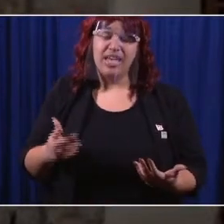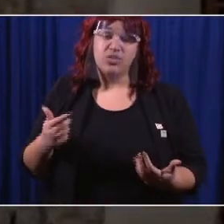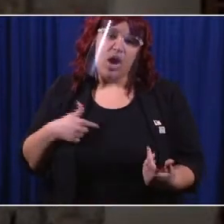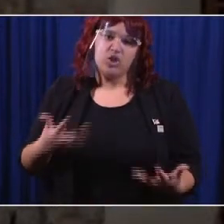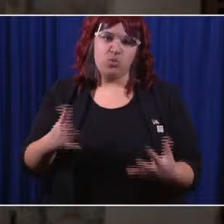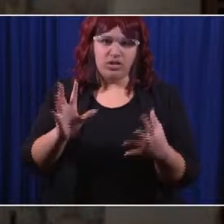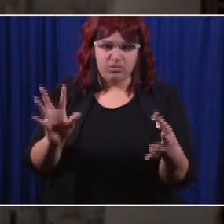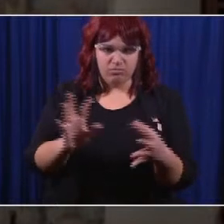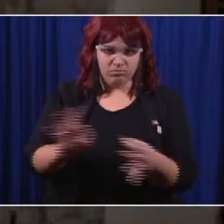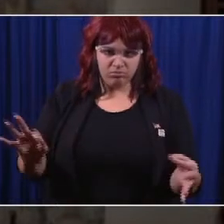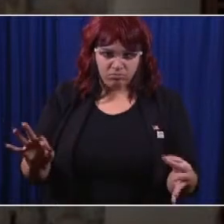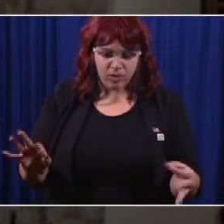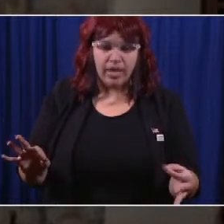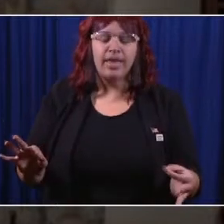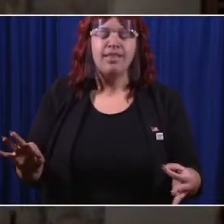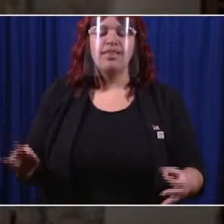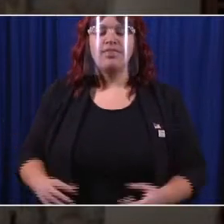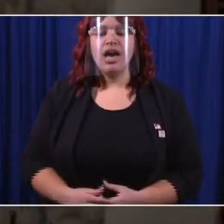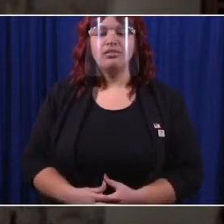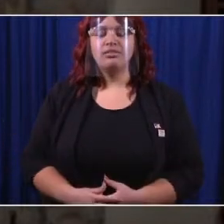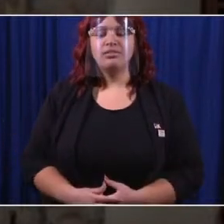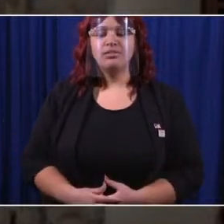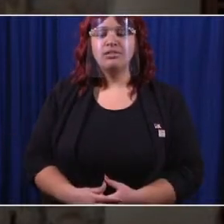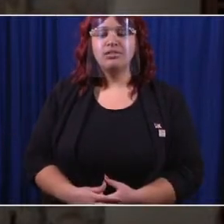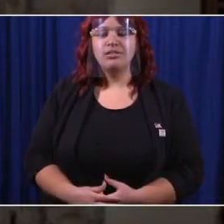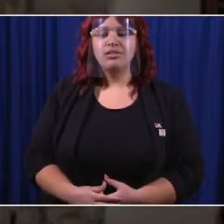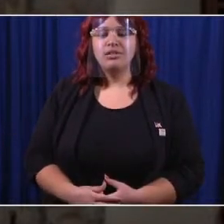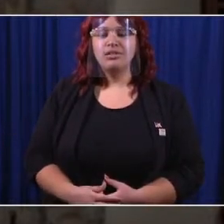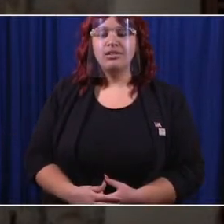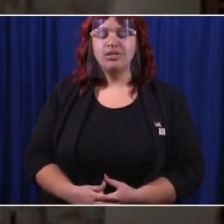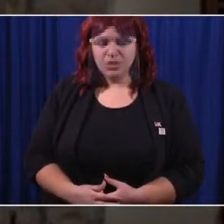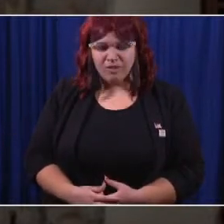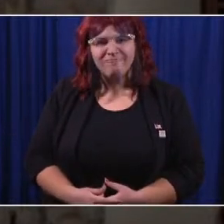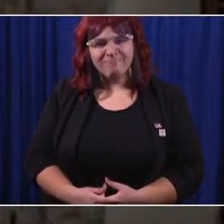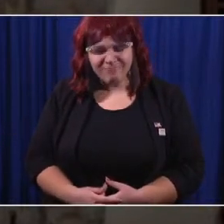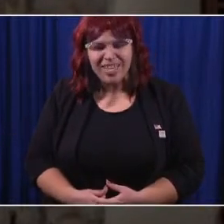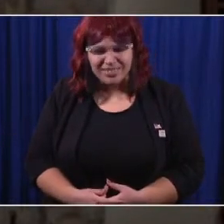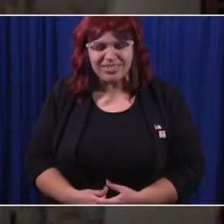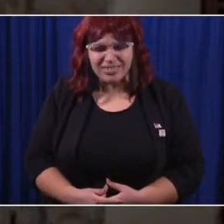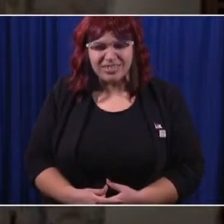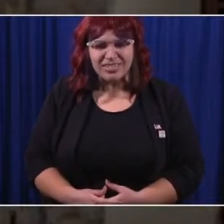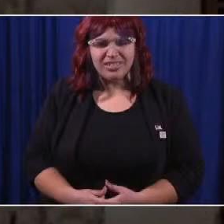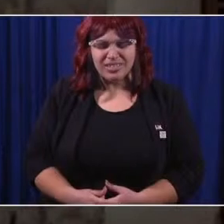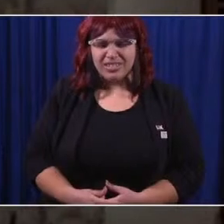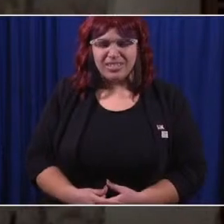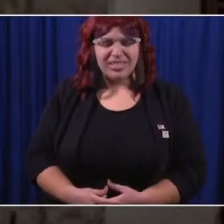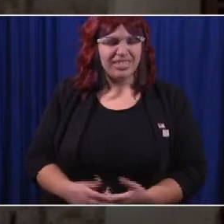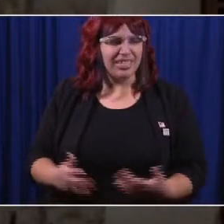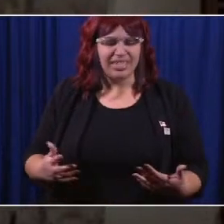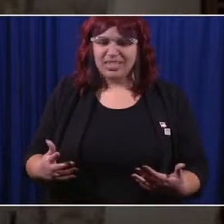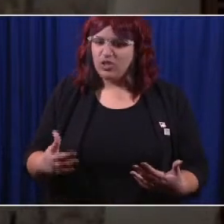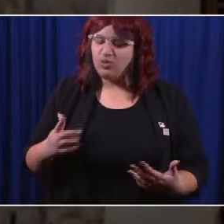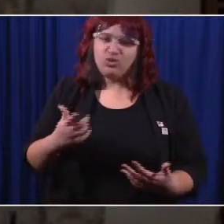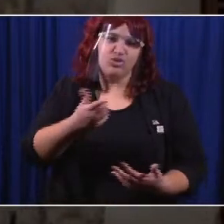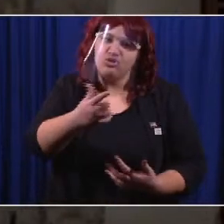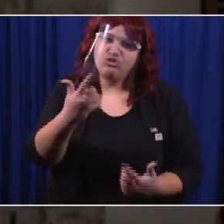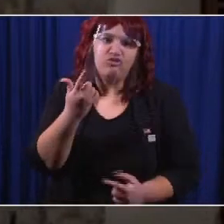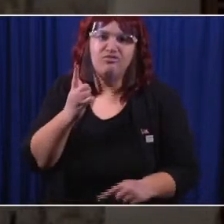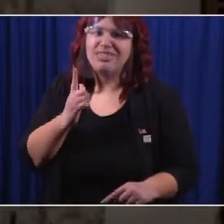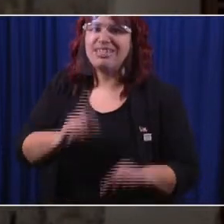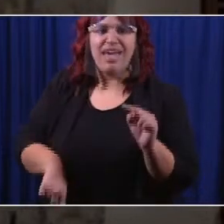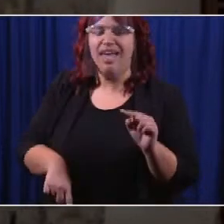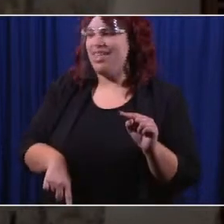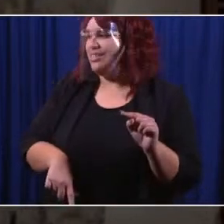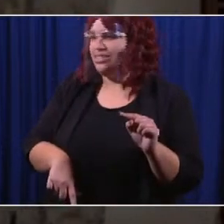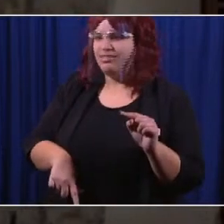line that you're working. It is hard to please a lot of people, and those are the things that I pray for you